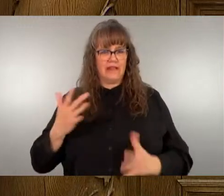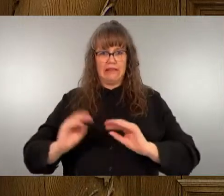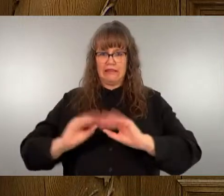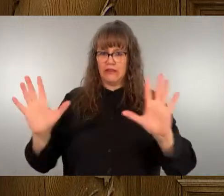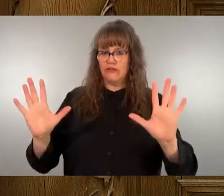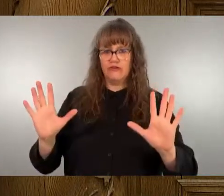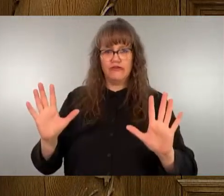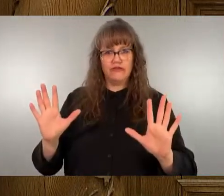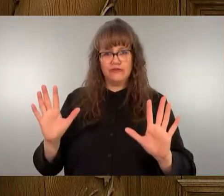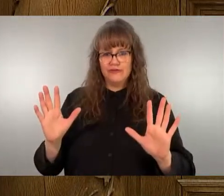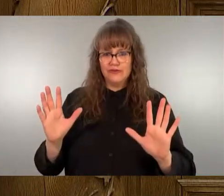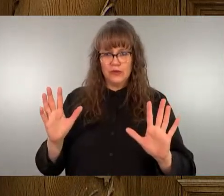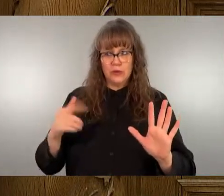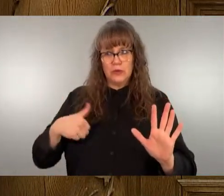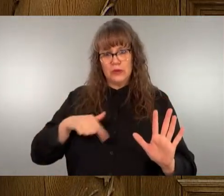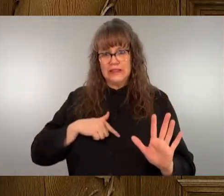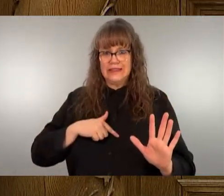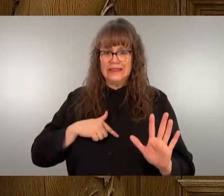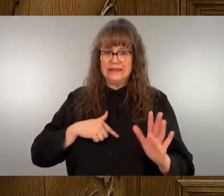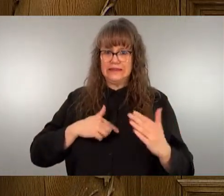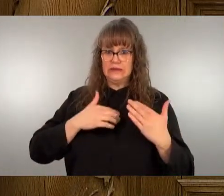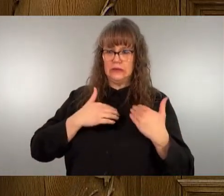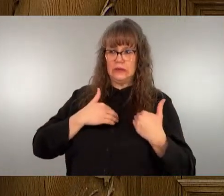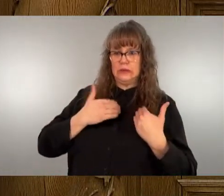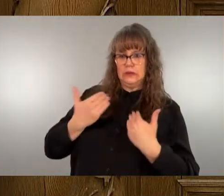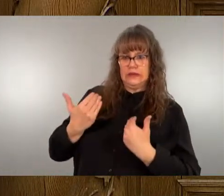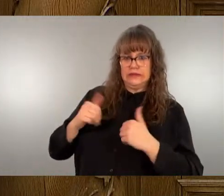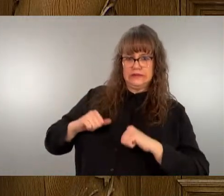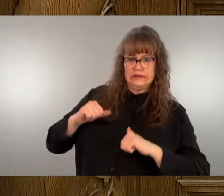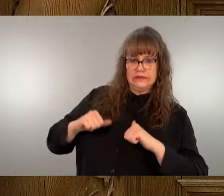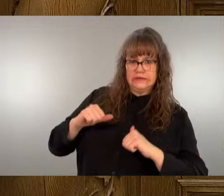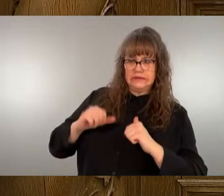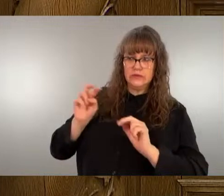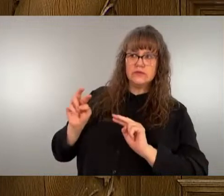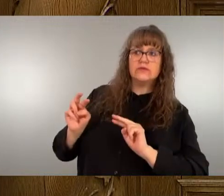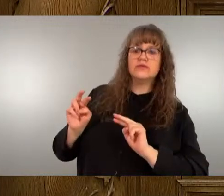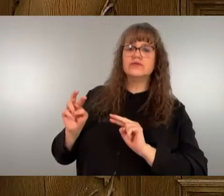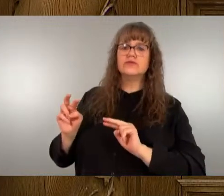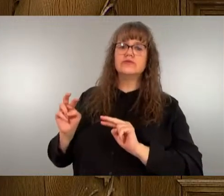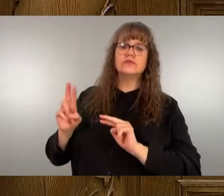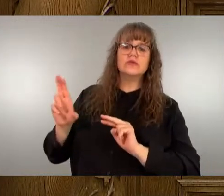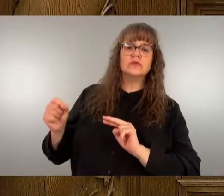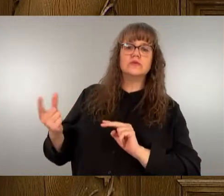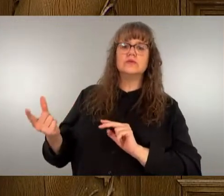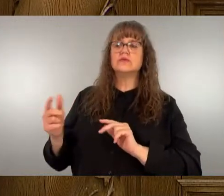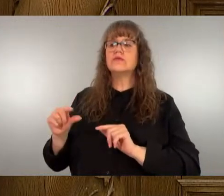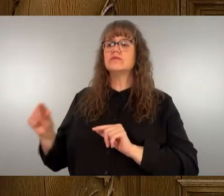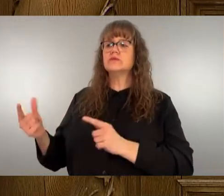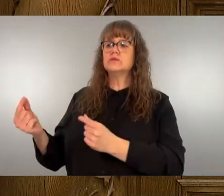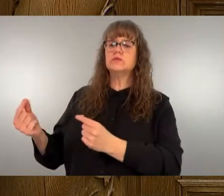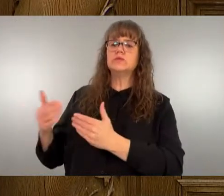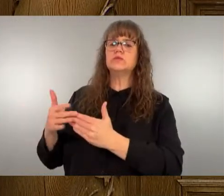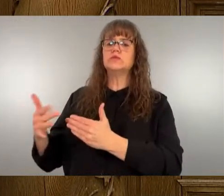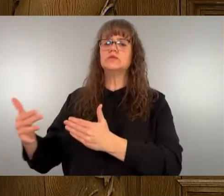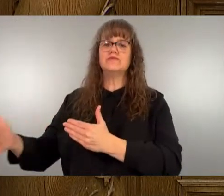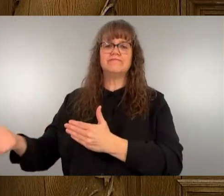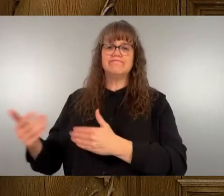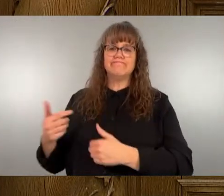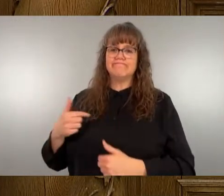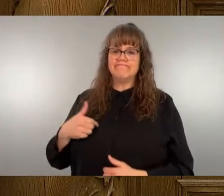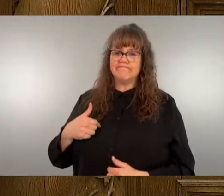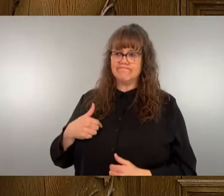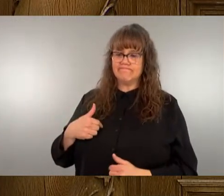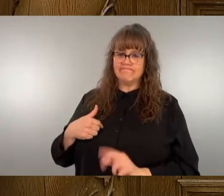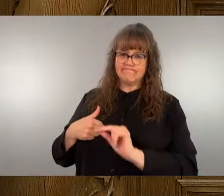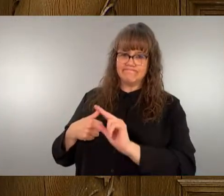unpredictable forces from beyond our borders, or leave people here to fend for themselves. We are at a